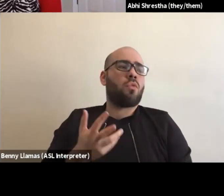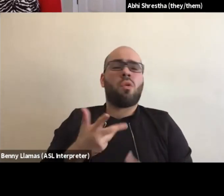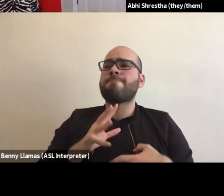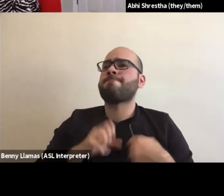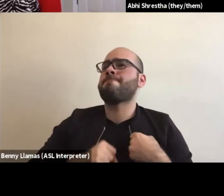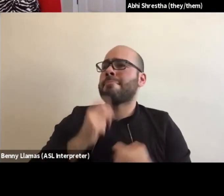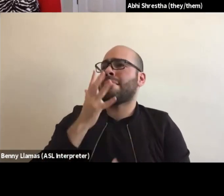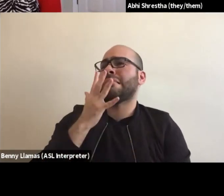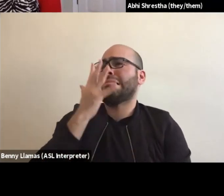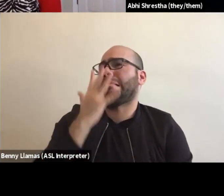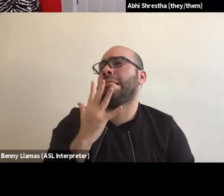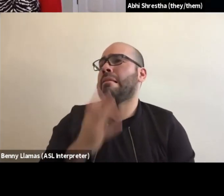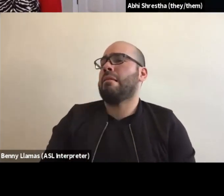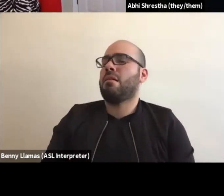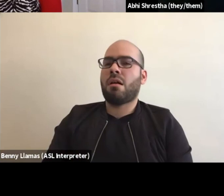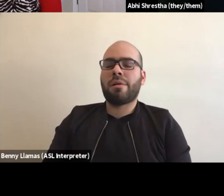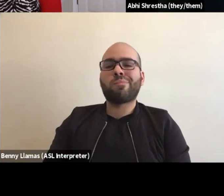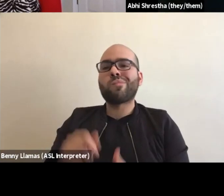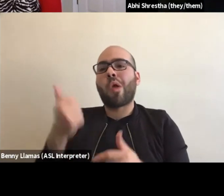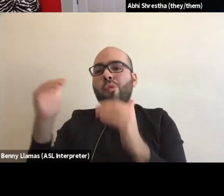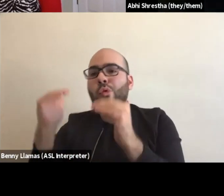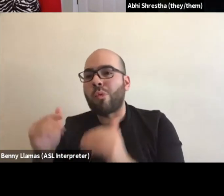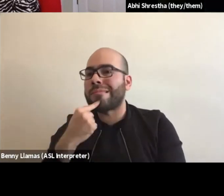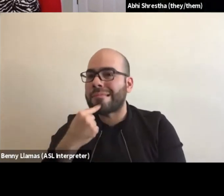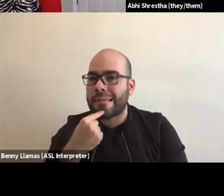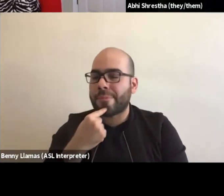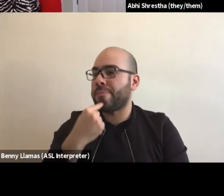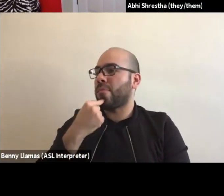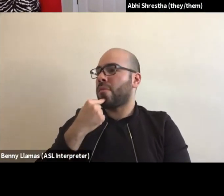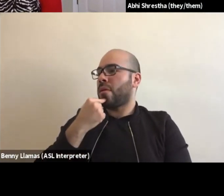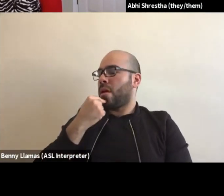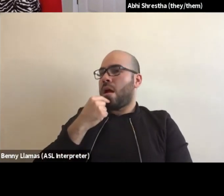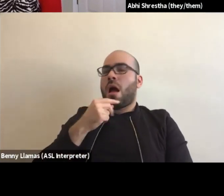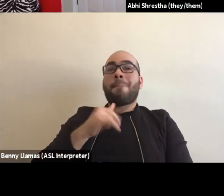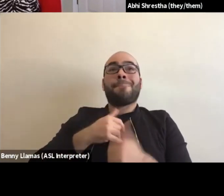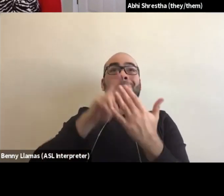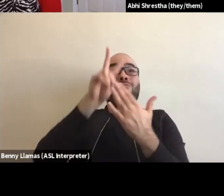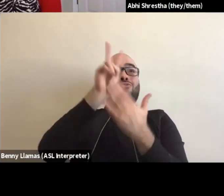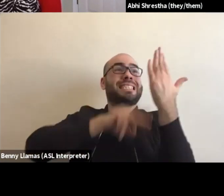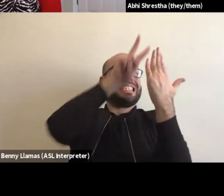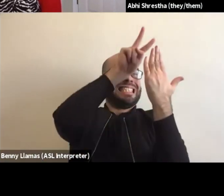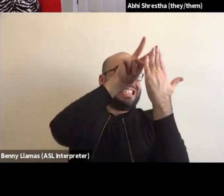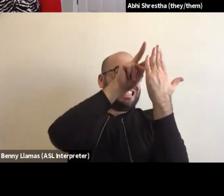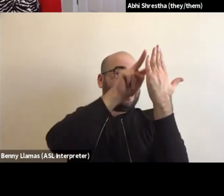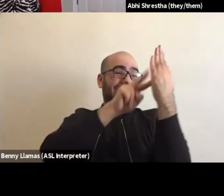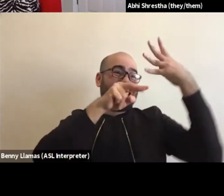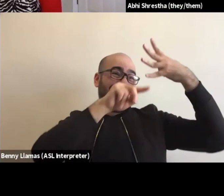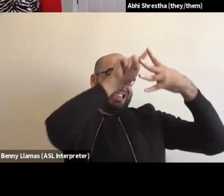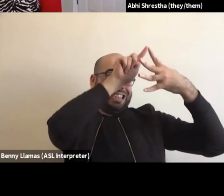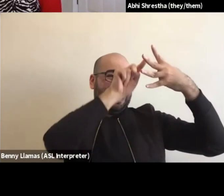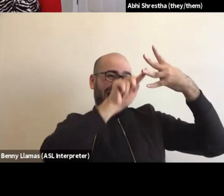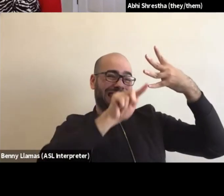Someone mentioned it was really hard to keep my place in the writing when I was translating. One line someone got was, I